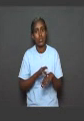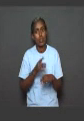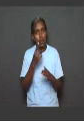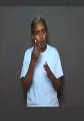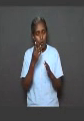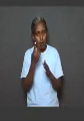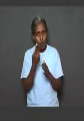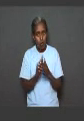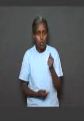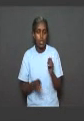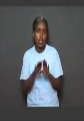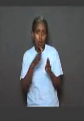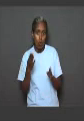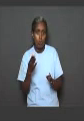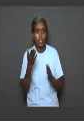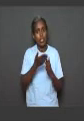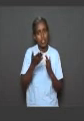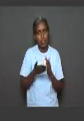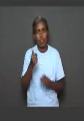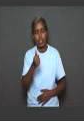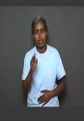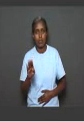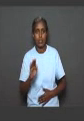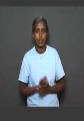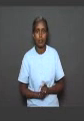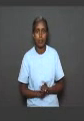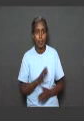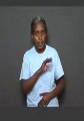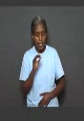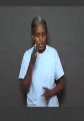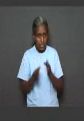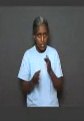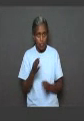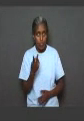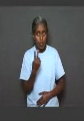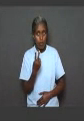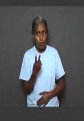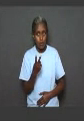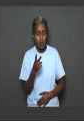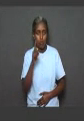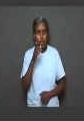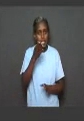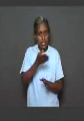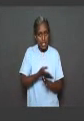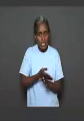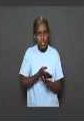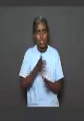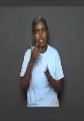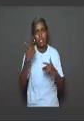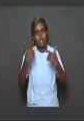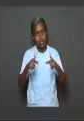open interval ab, and if both of the one-side